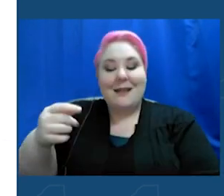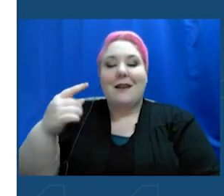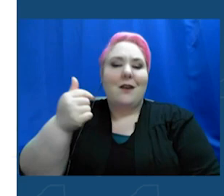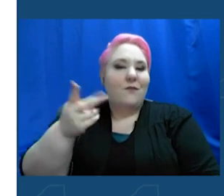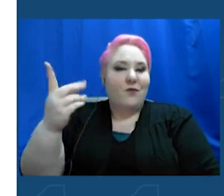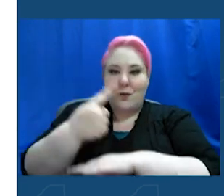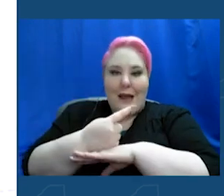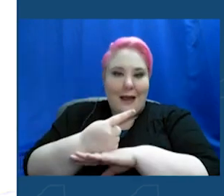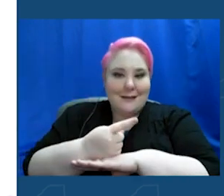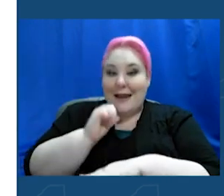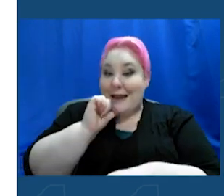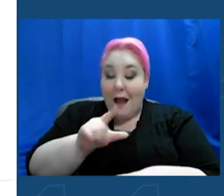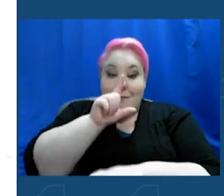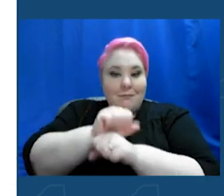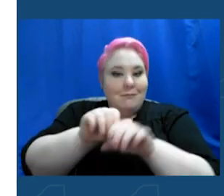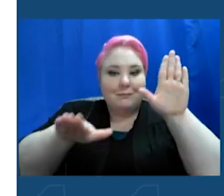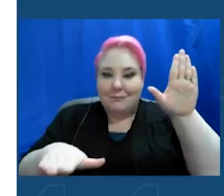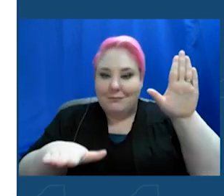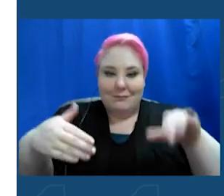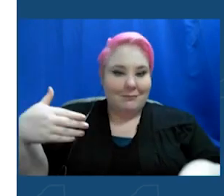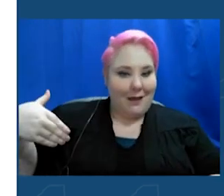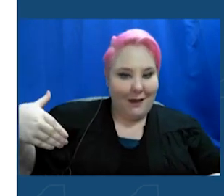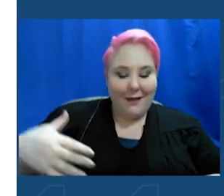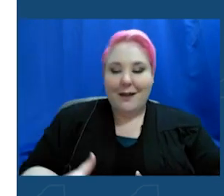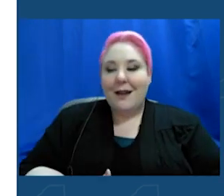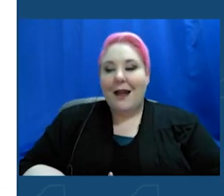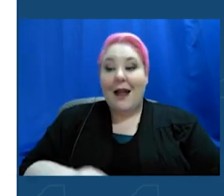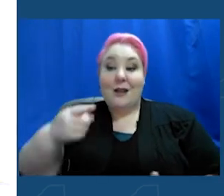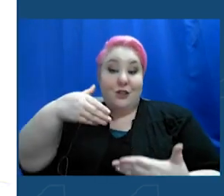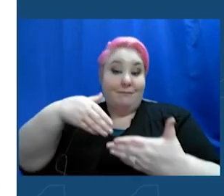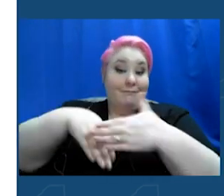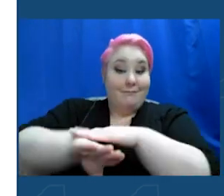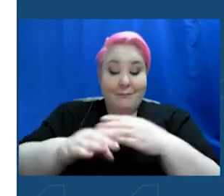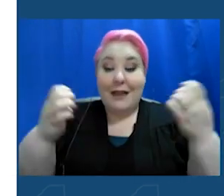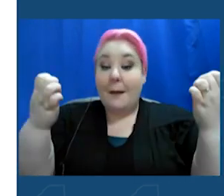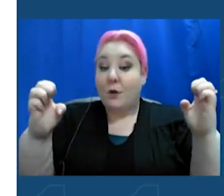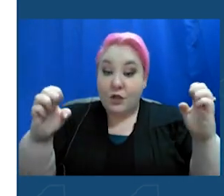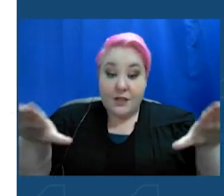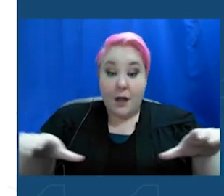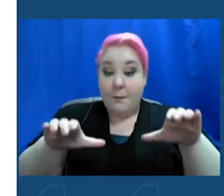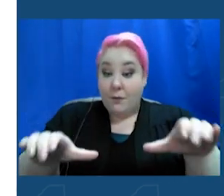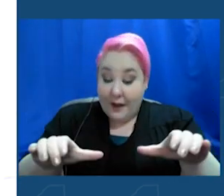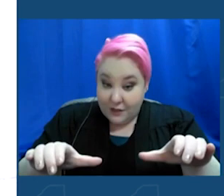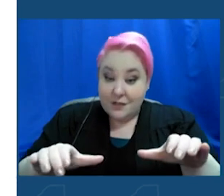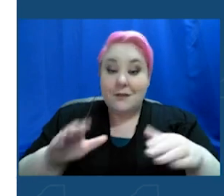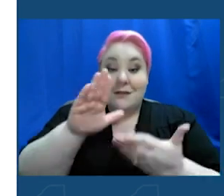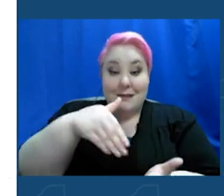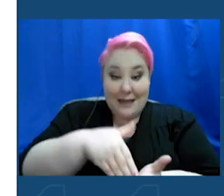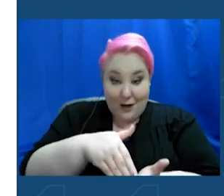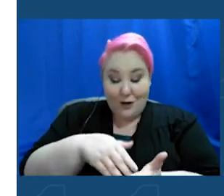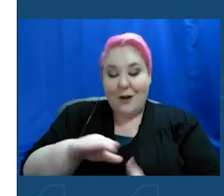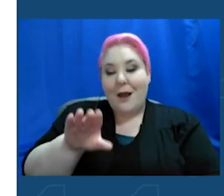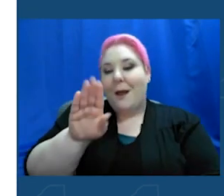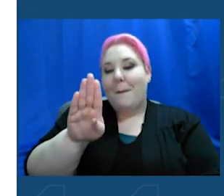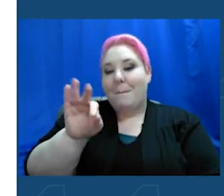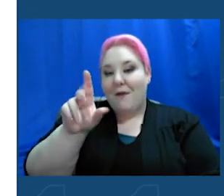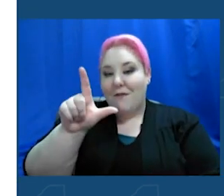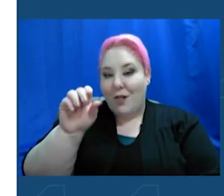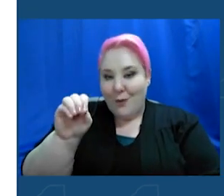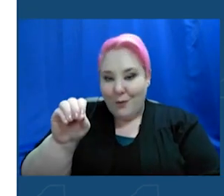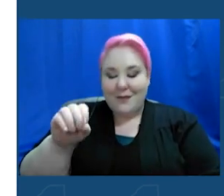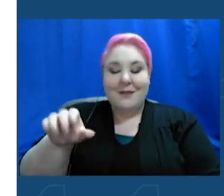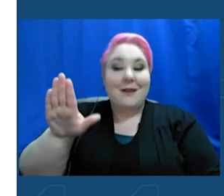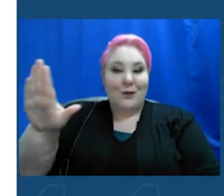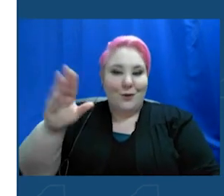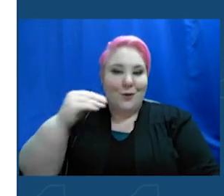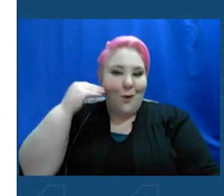even taken office yet, and walks into the Emergency Operations Center out in Buffalo, her hometown, as the